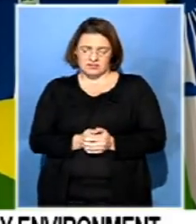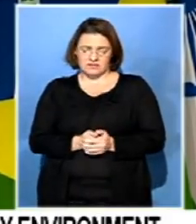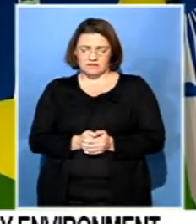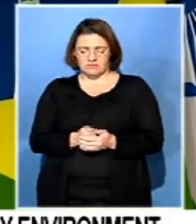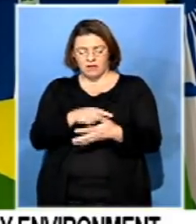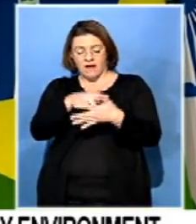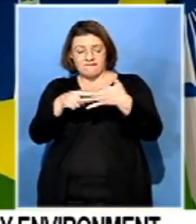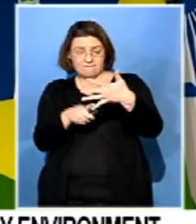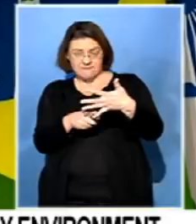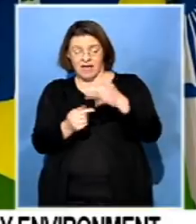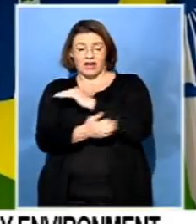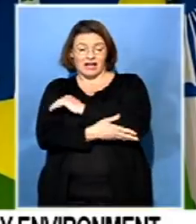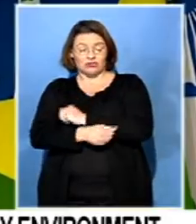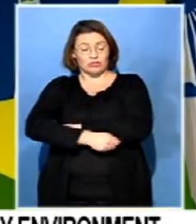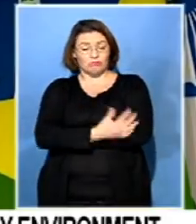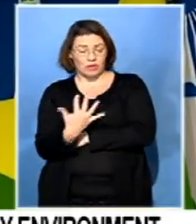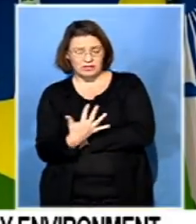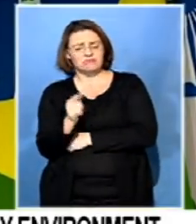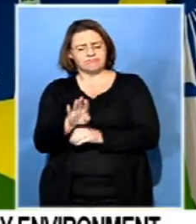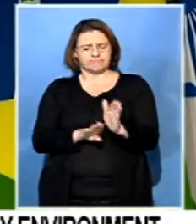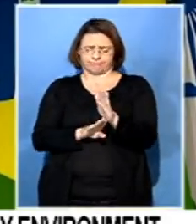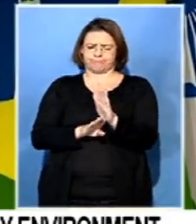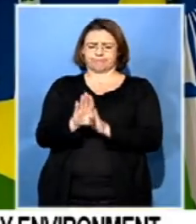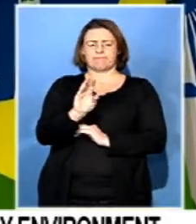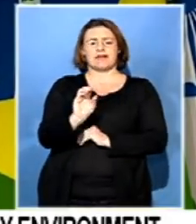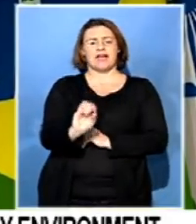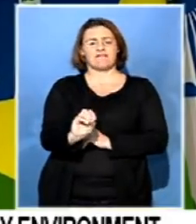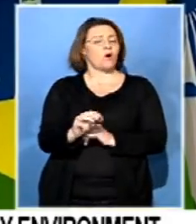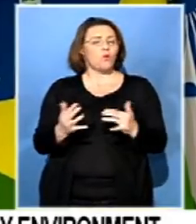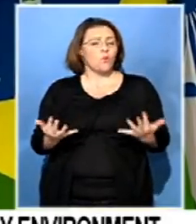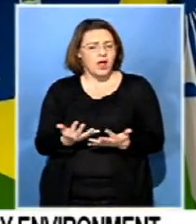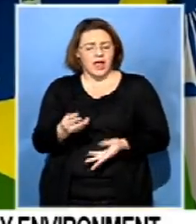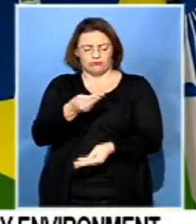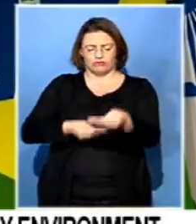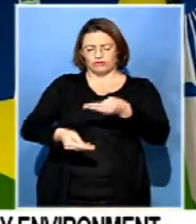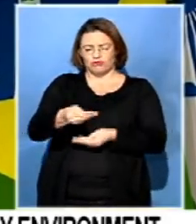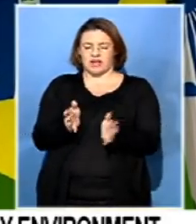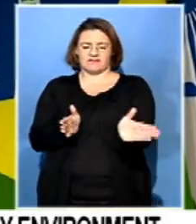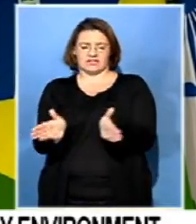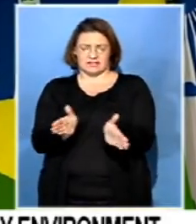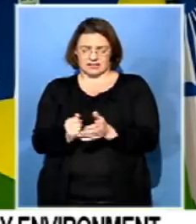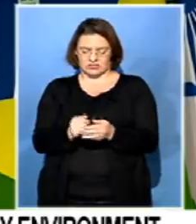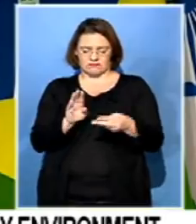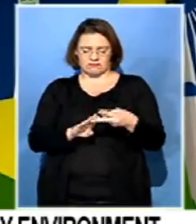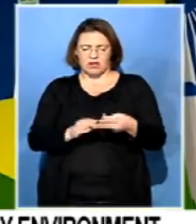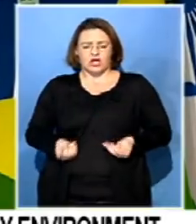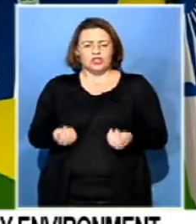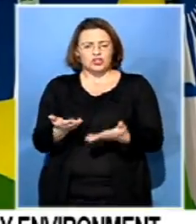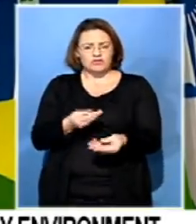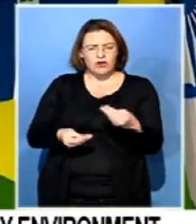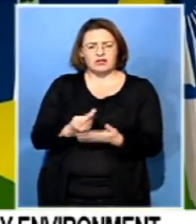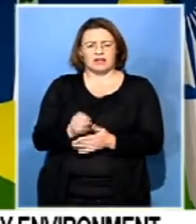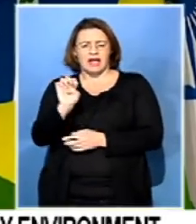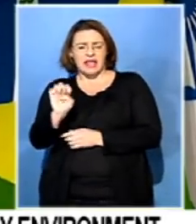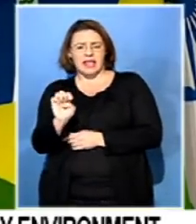five BRICS countries have also made good progress in cooperation on trade facilitation, service trade,